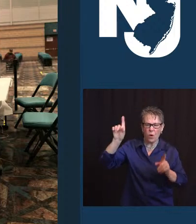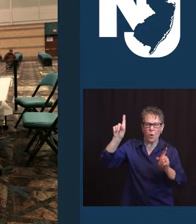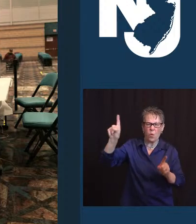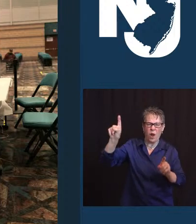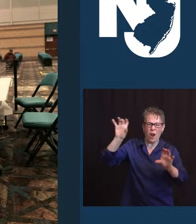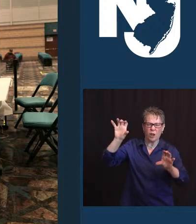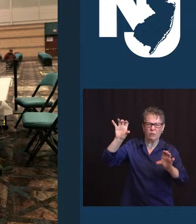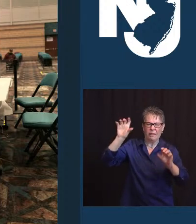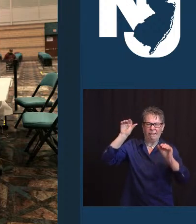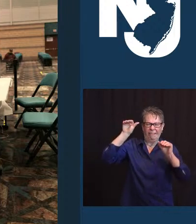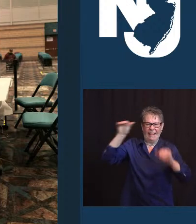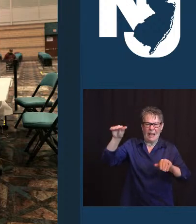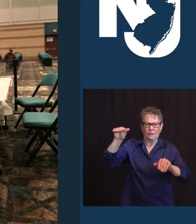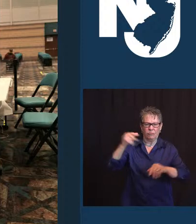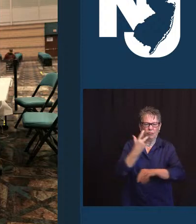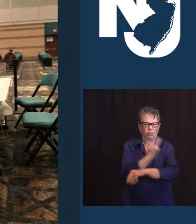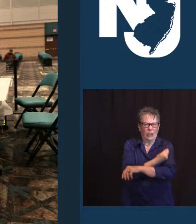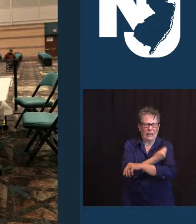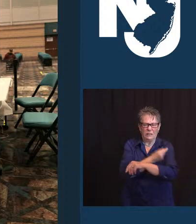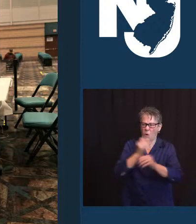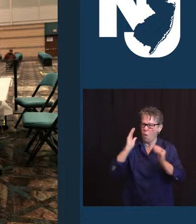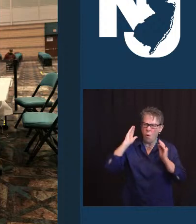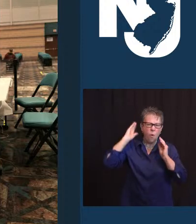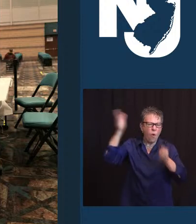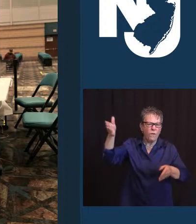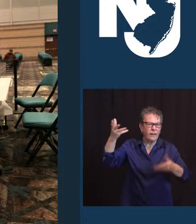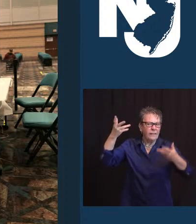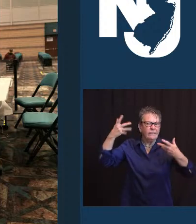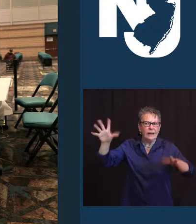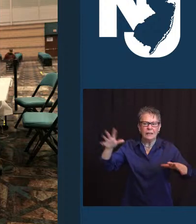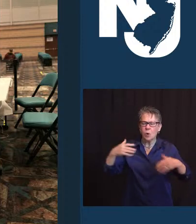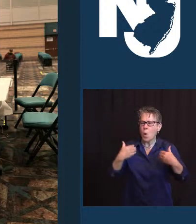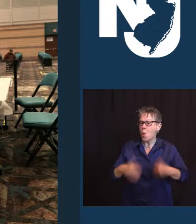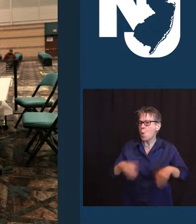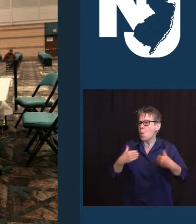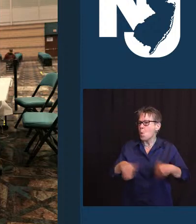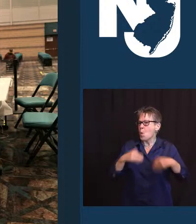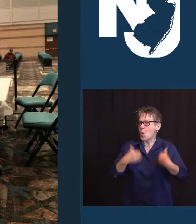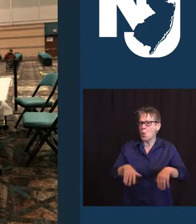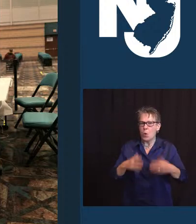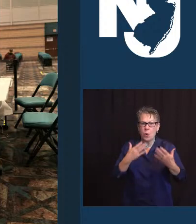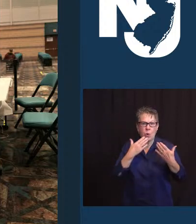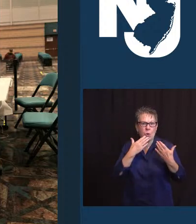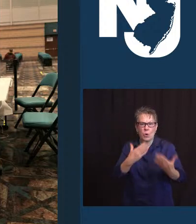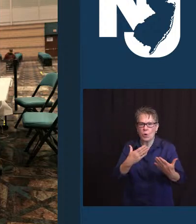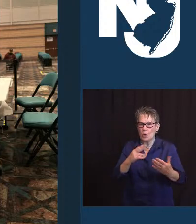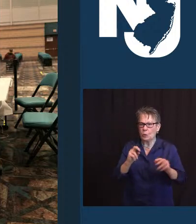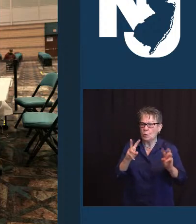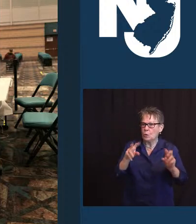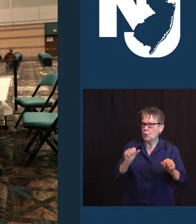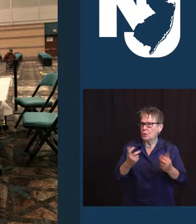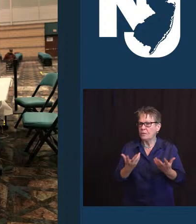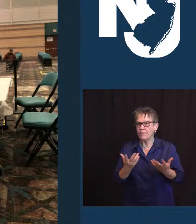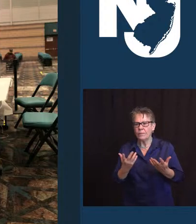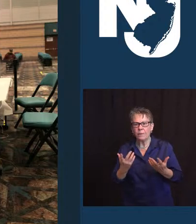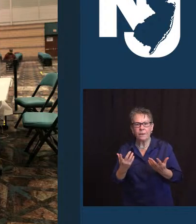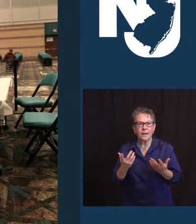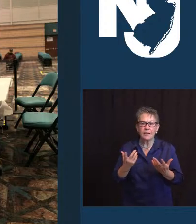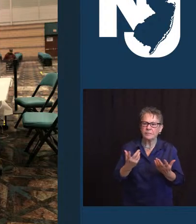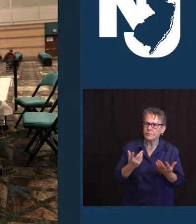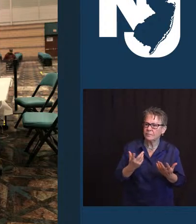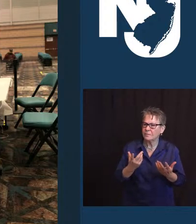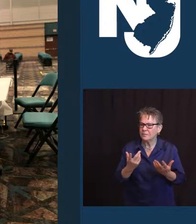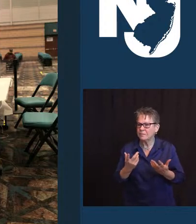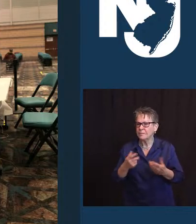grateful to everybody associated with that achievement, especially our healthcare partners at each of these sites, Atlantic Care in